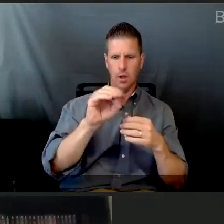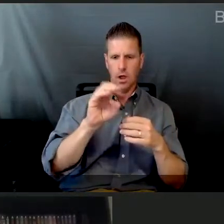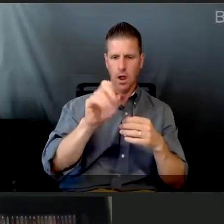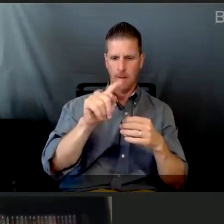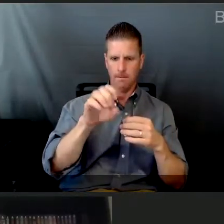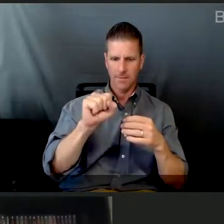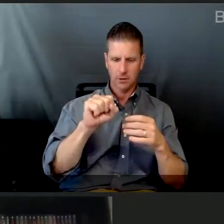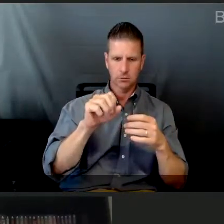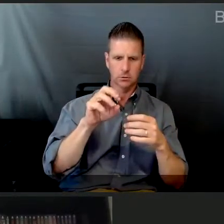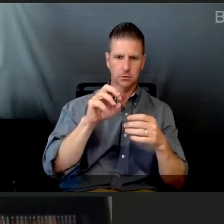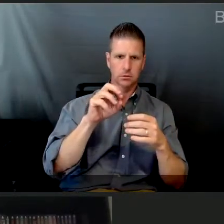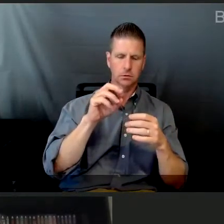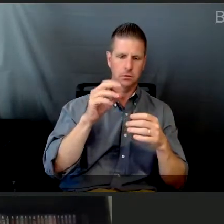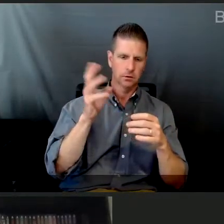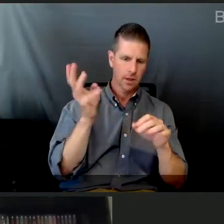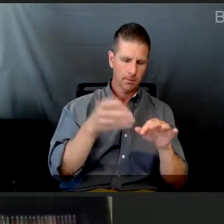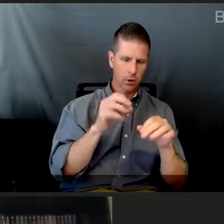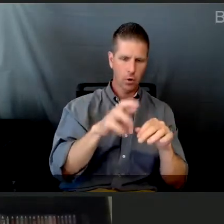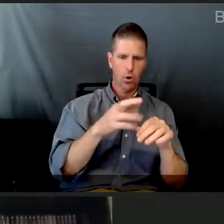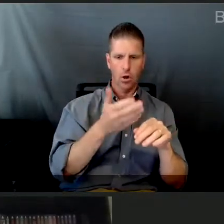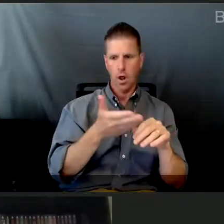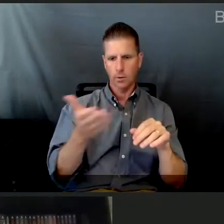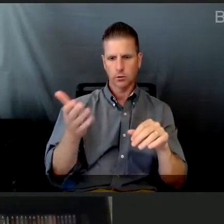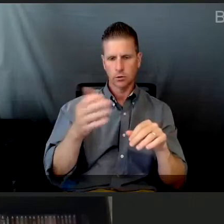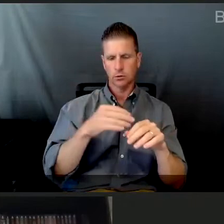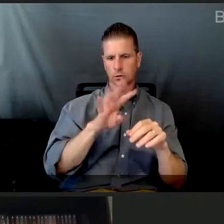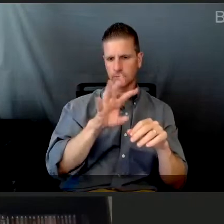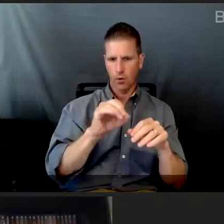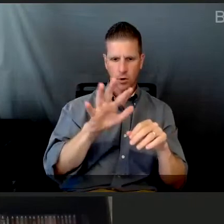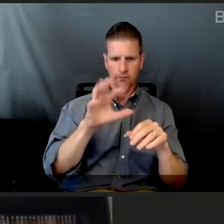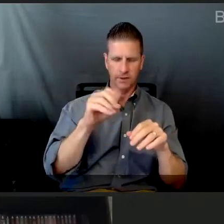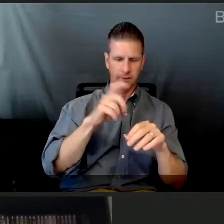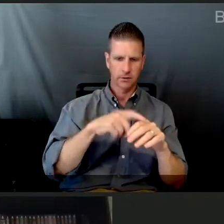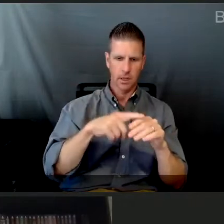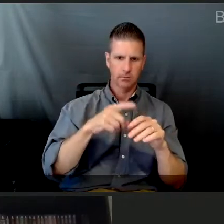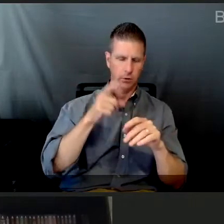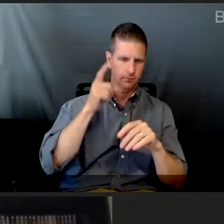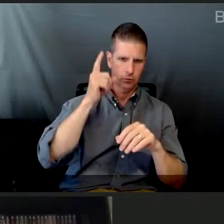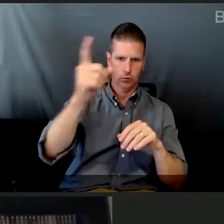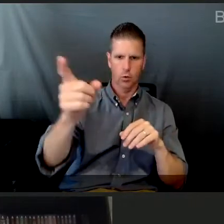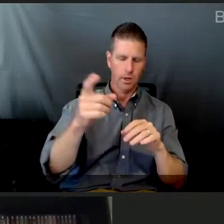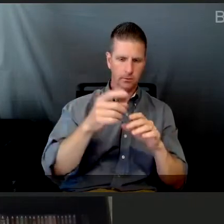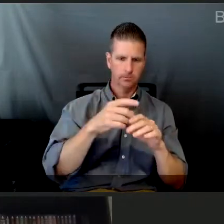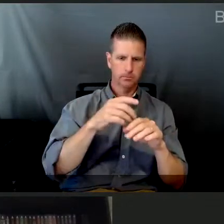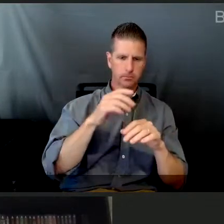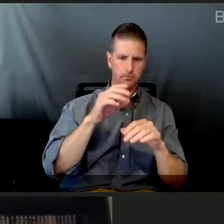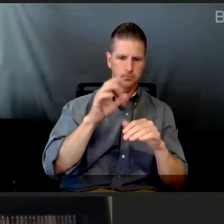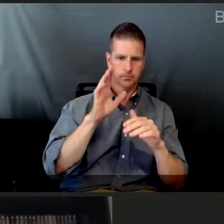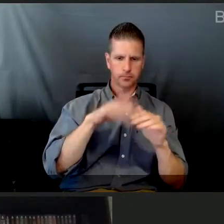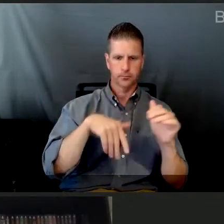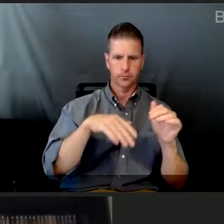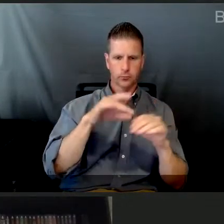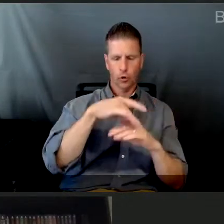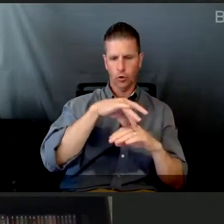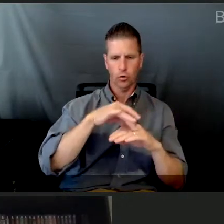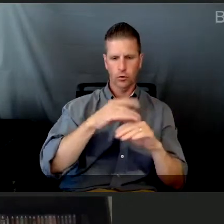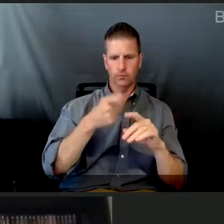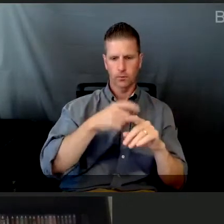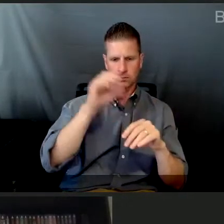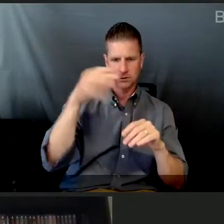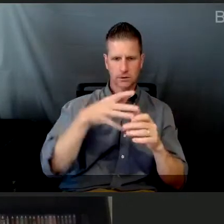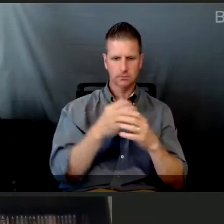the objects that are currently out there 40, 50 times further away than the Earth is from the sun.